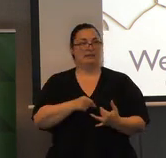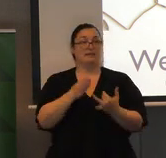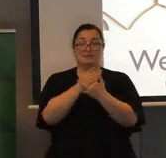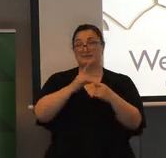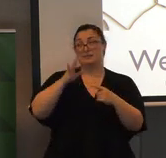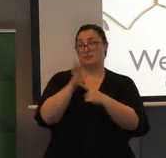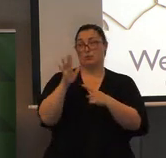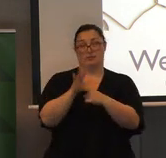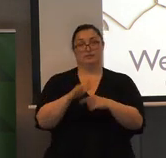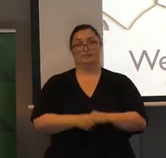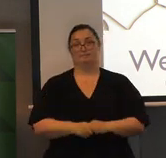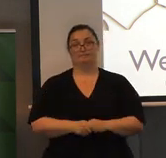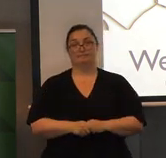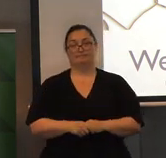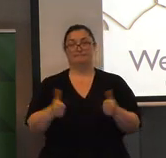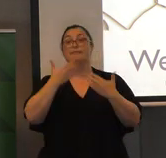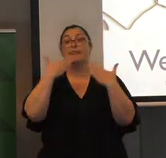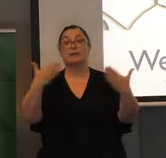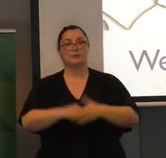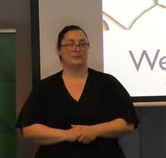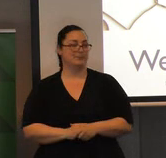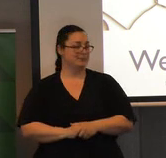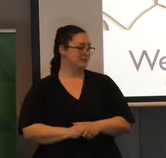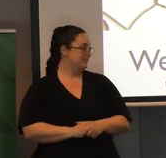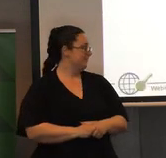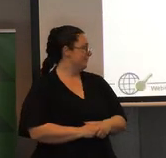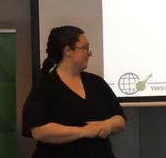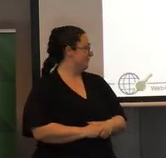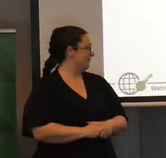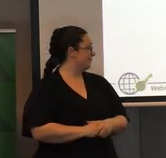Accessibility matters. Let's unlock the web. Thank you.